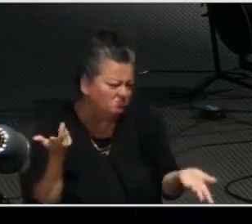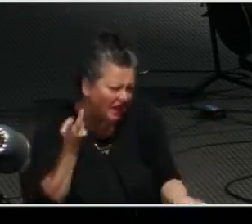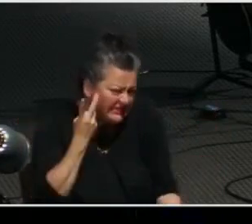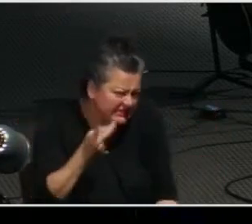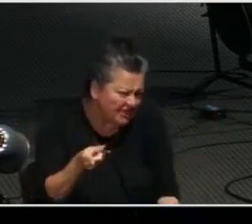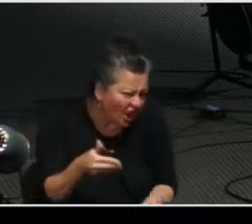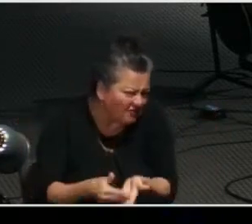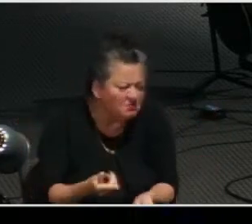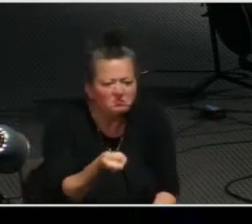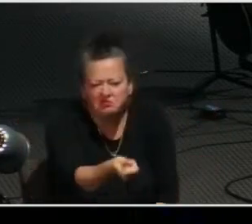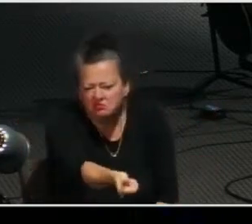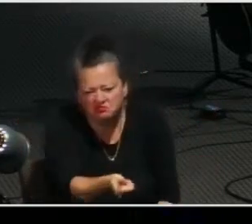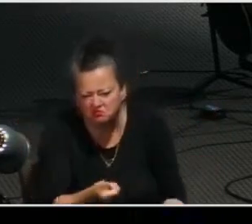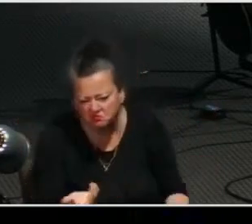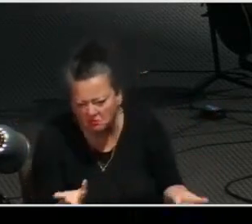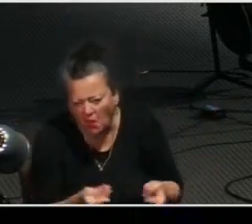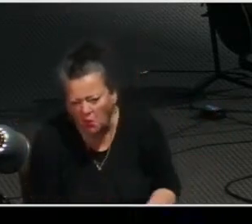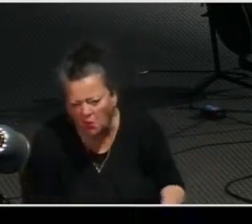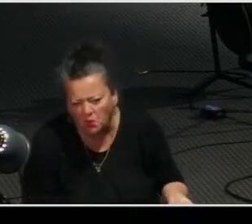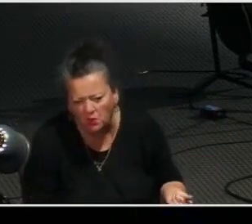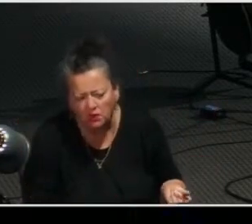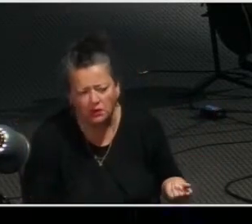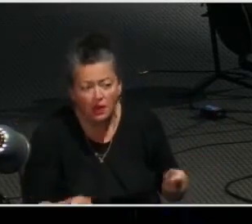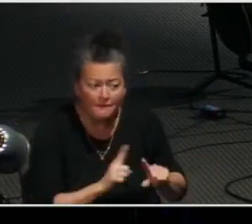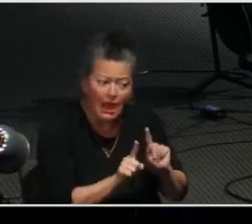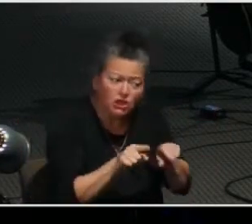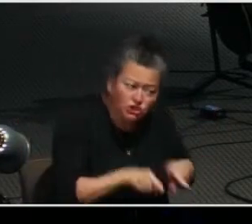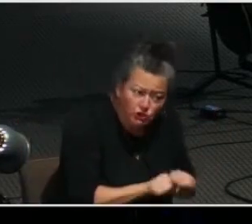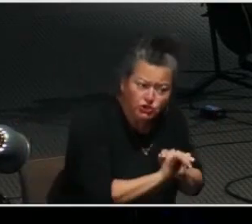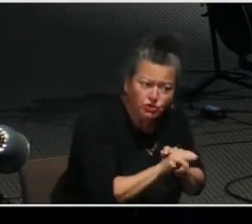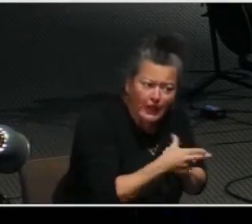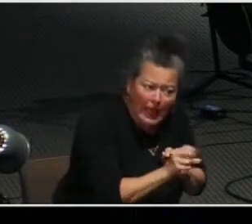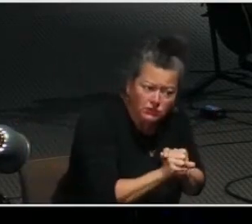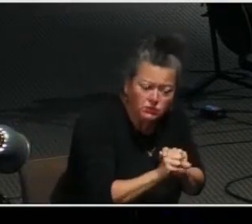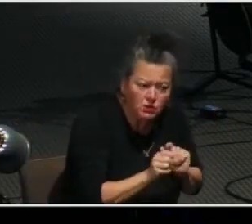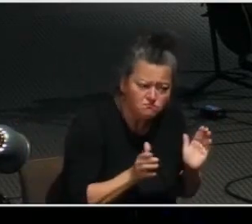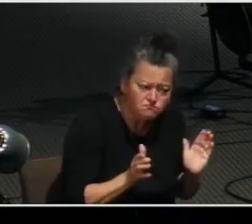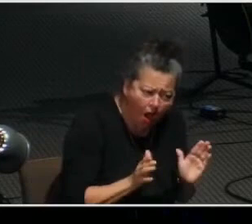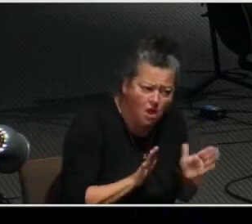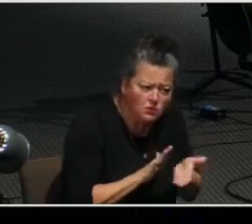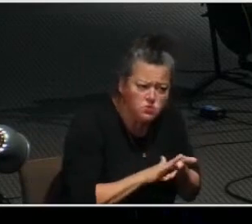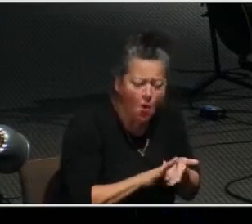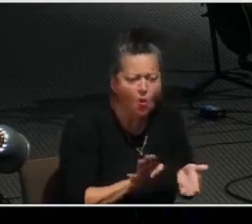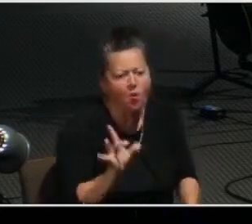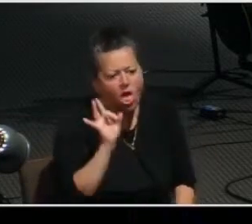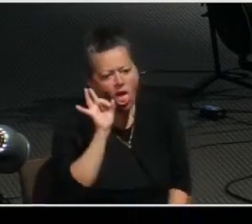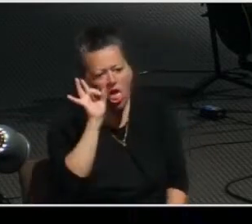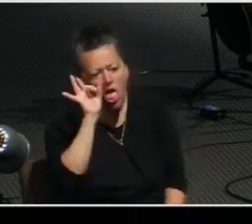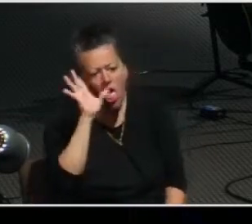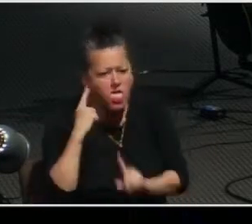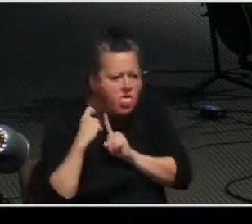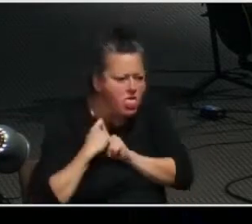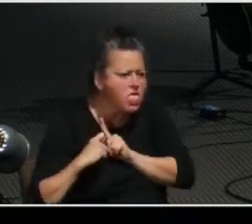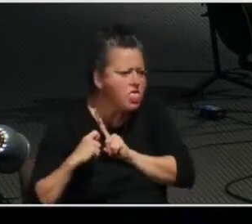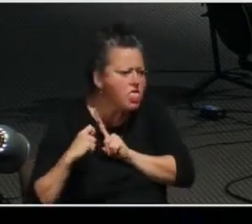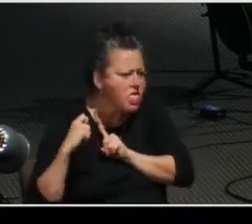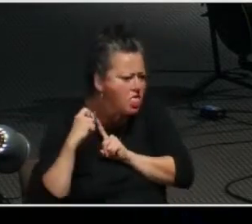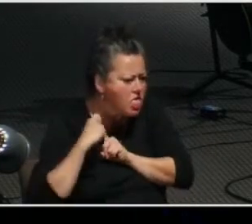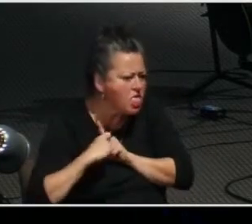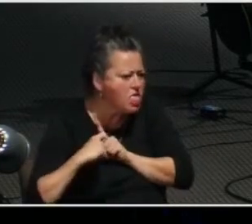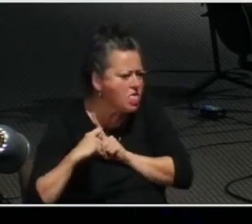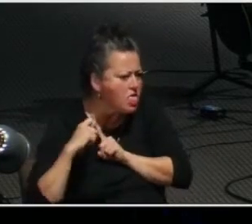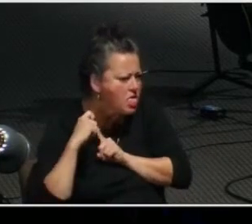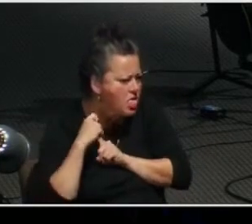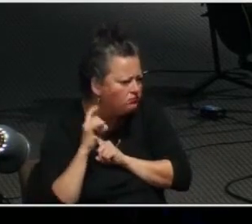again. Yet those times were hard. And as I look back on it, I guess I experienced a